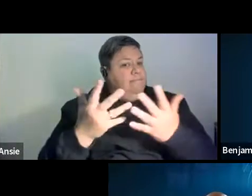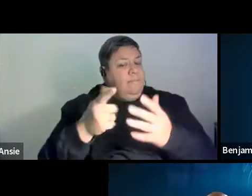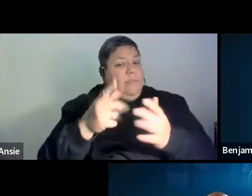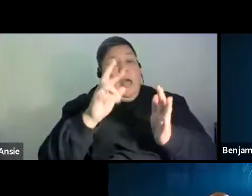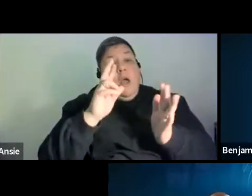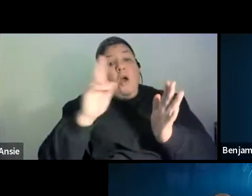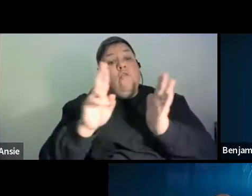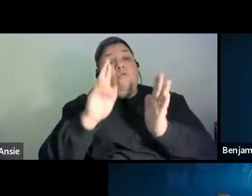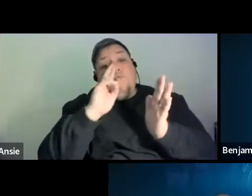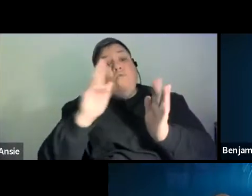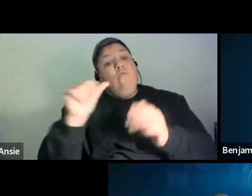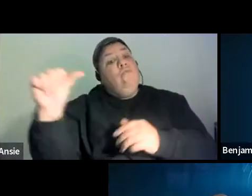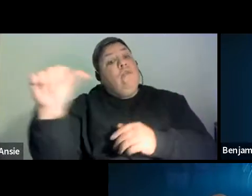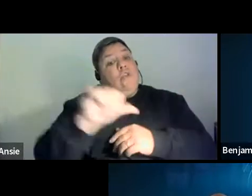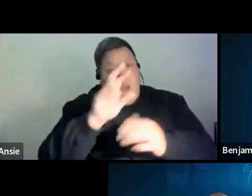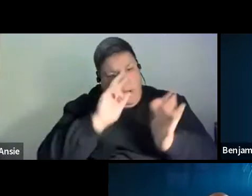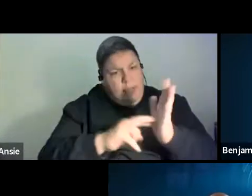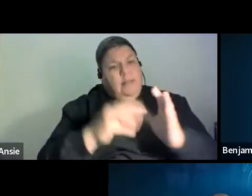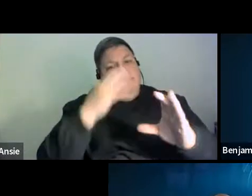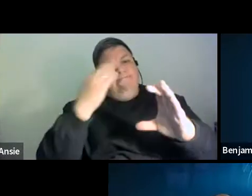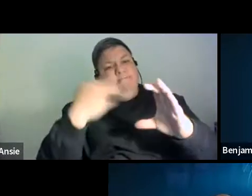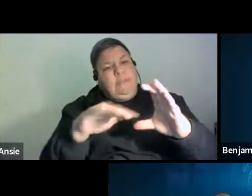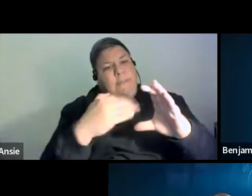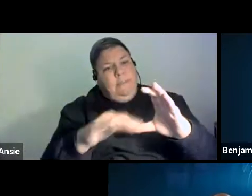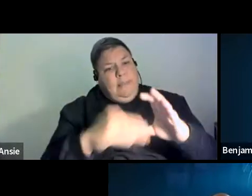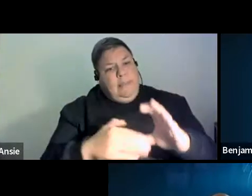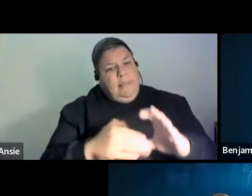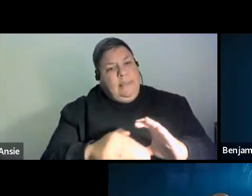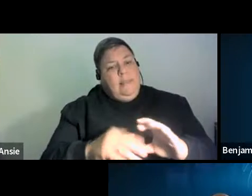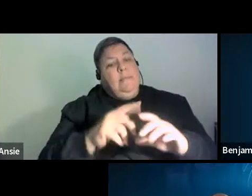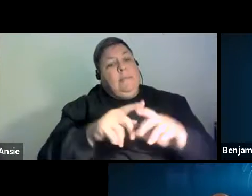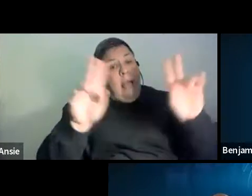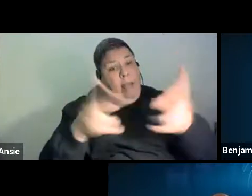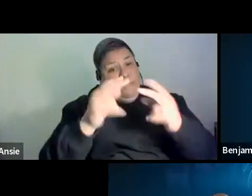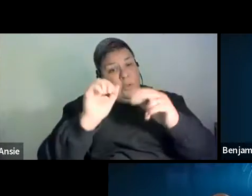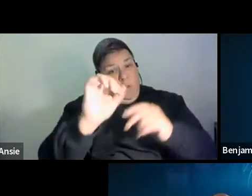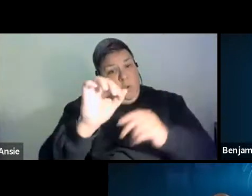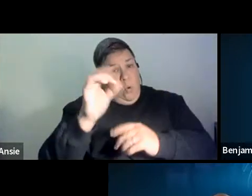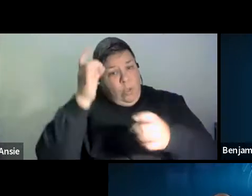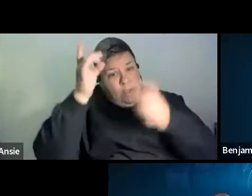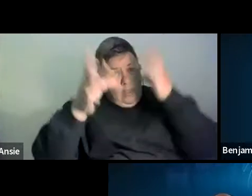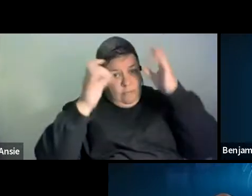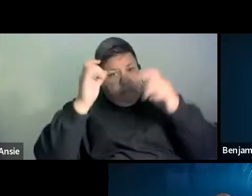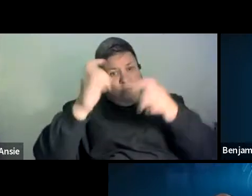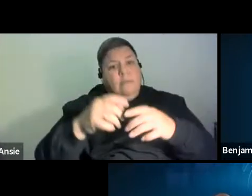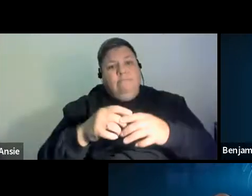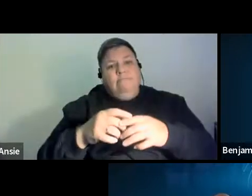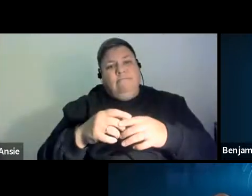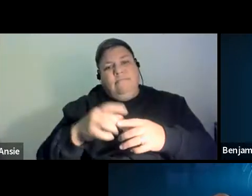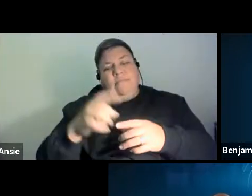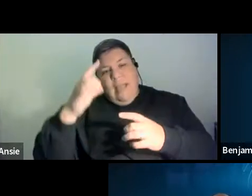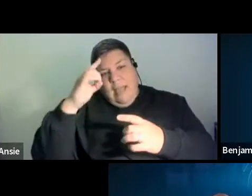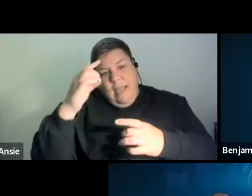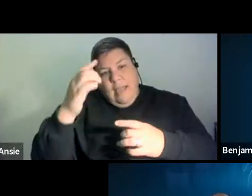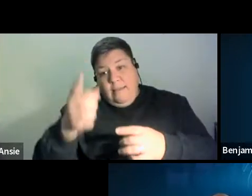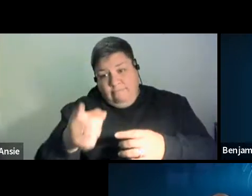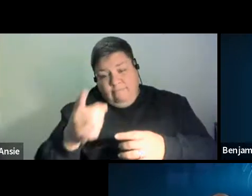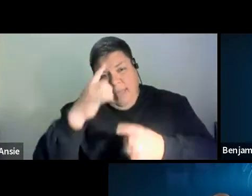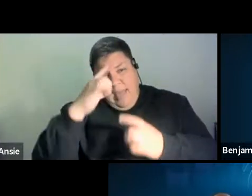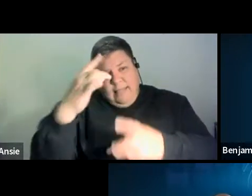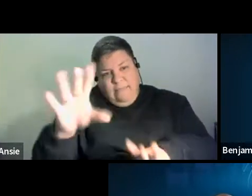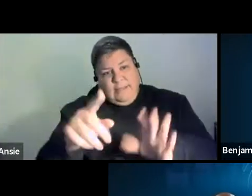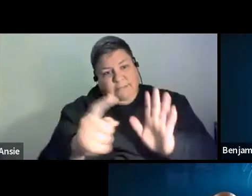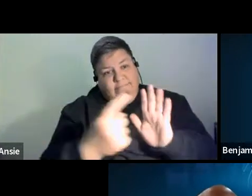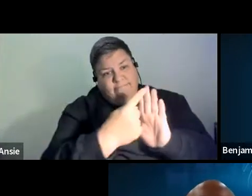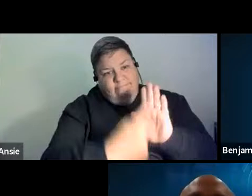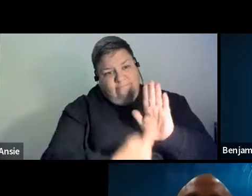submitted. They need to update the details at SARS and advise us who is a registered representative so that